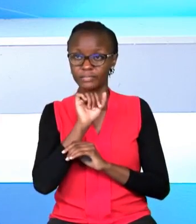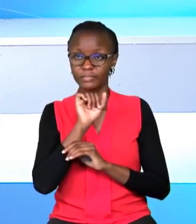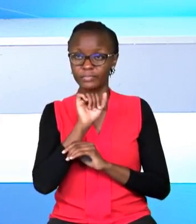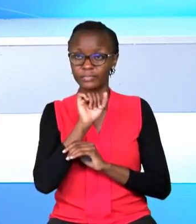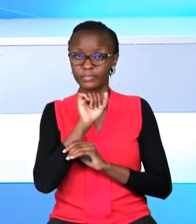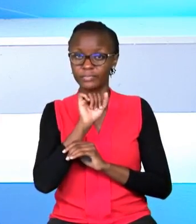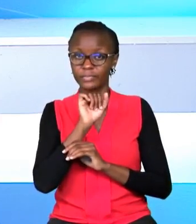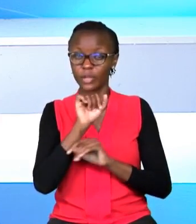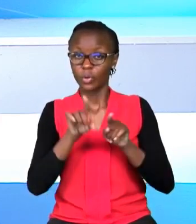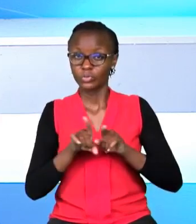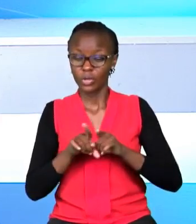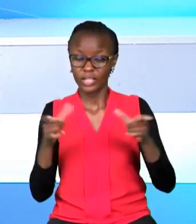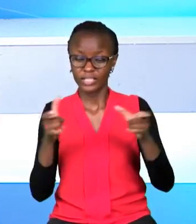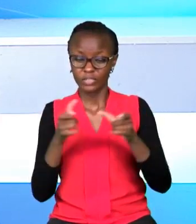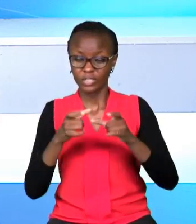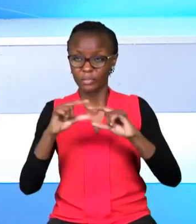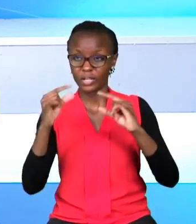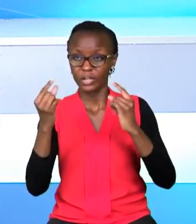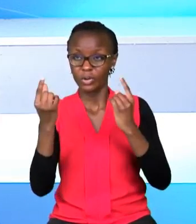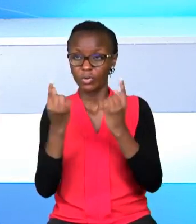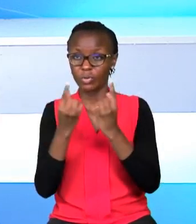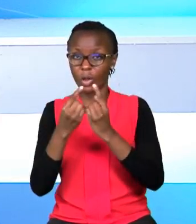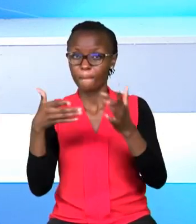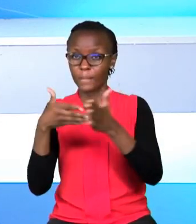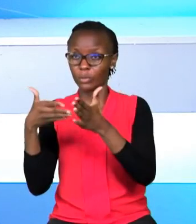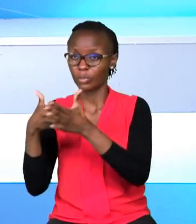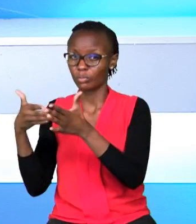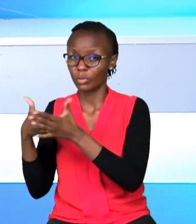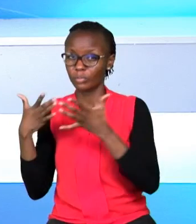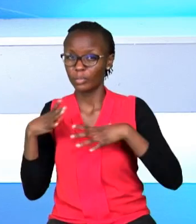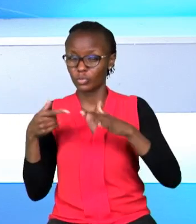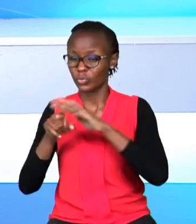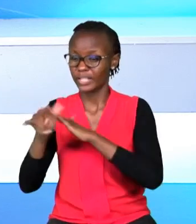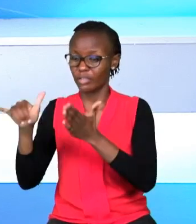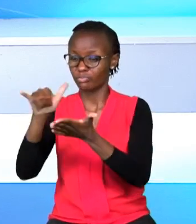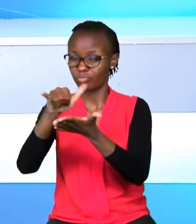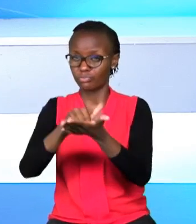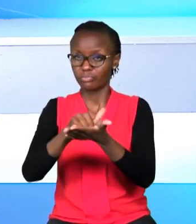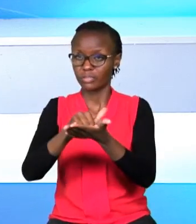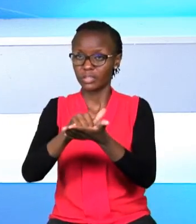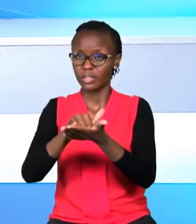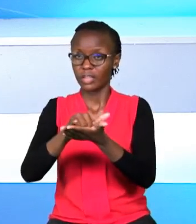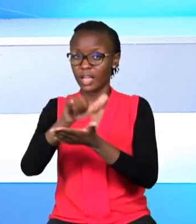and the Taliban kept some Afghans from reaching the airfield. Meanwhile, in the city of